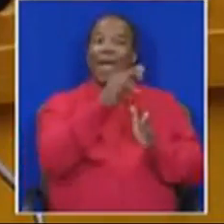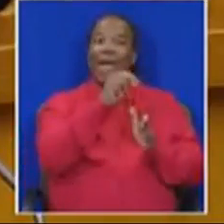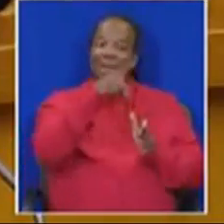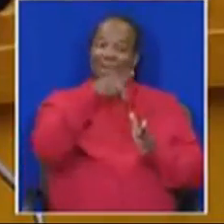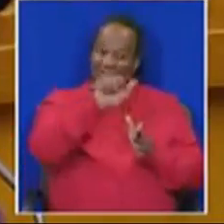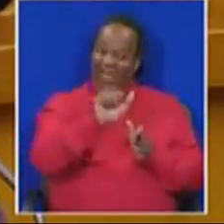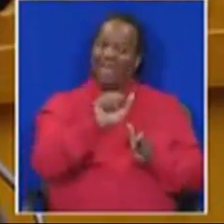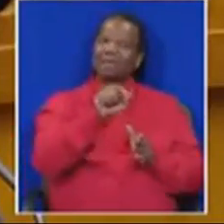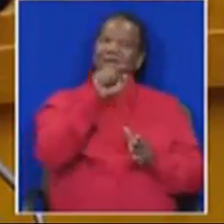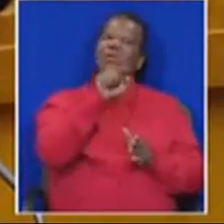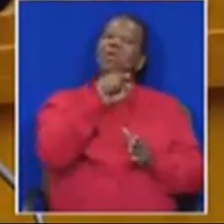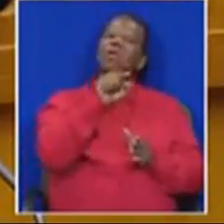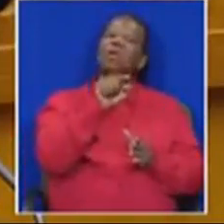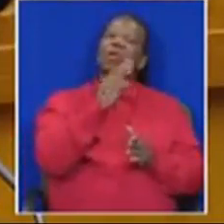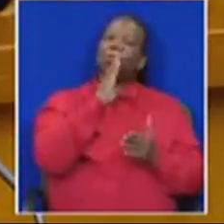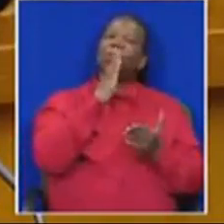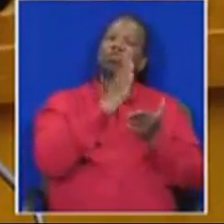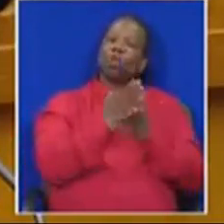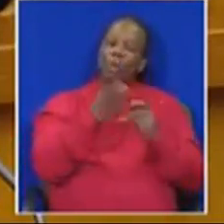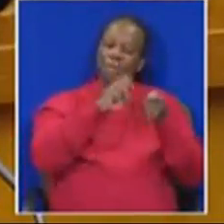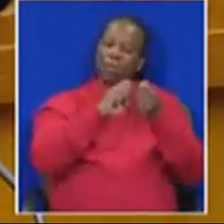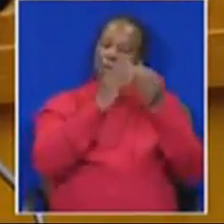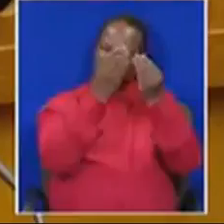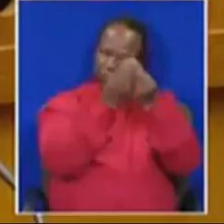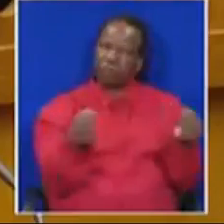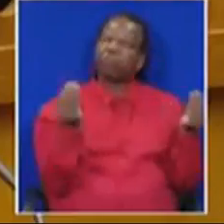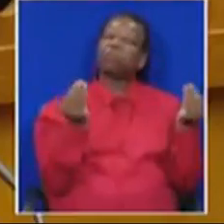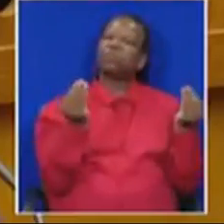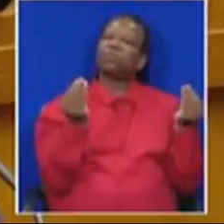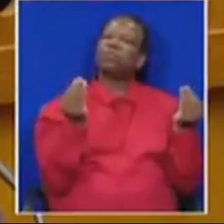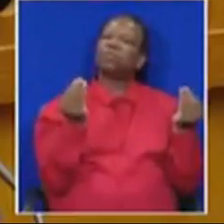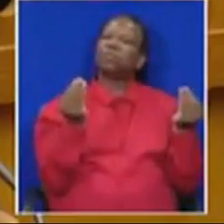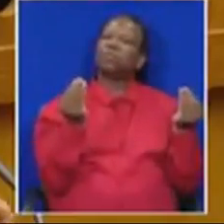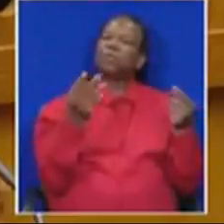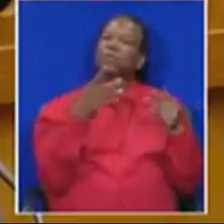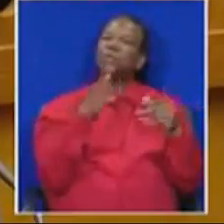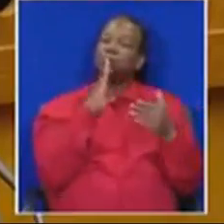Authority to ensure that this critical institution,